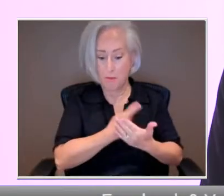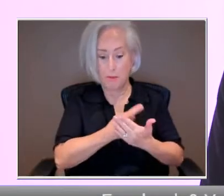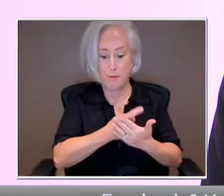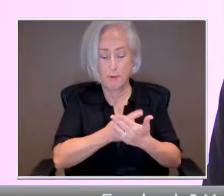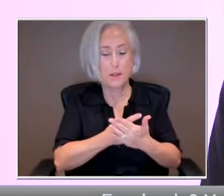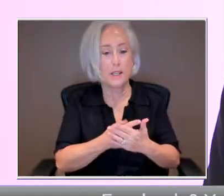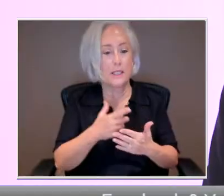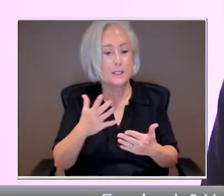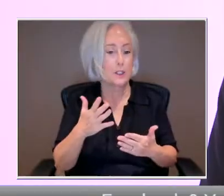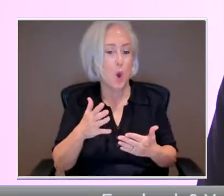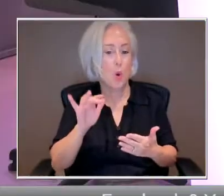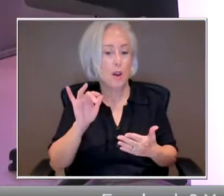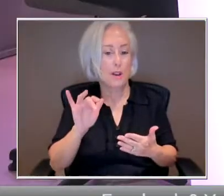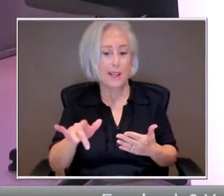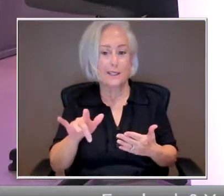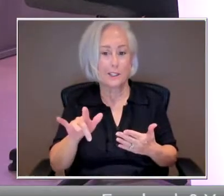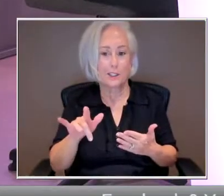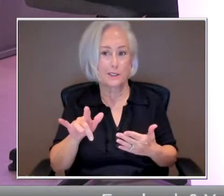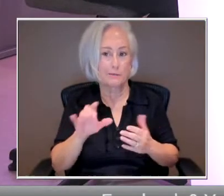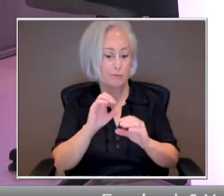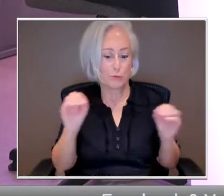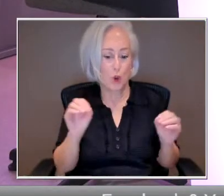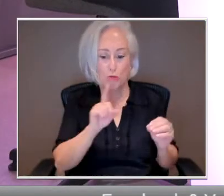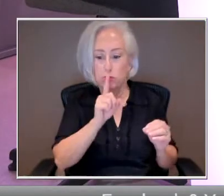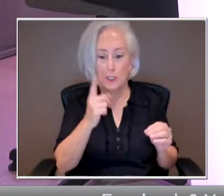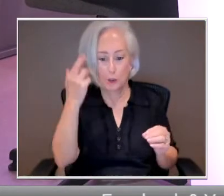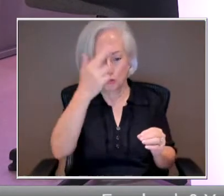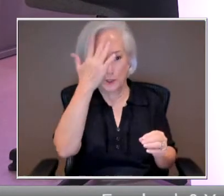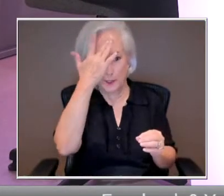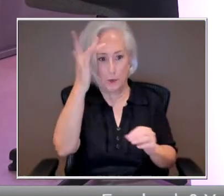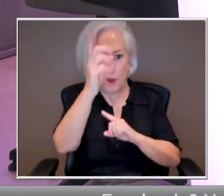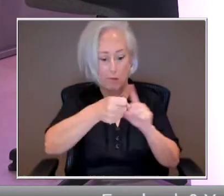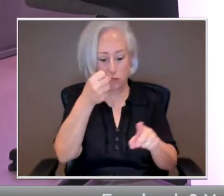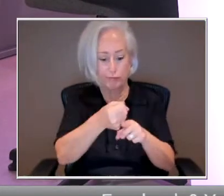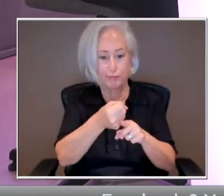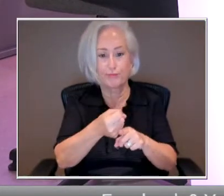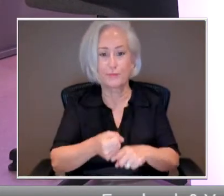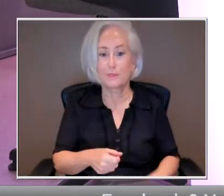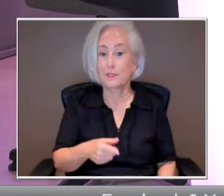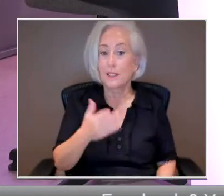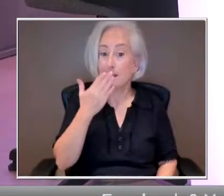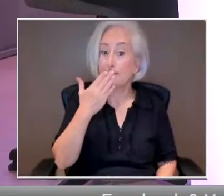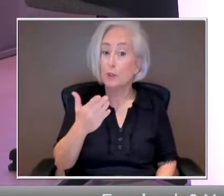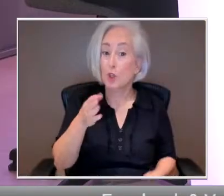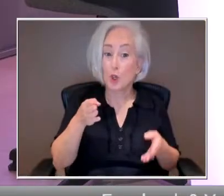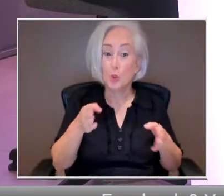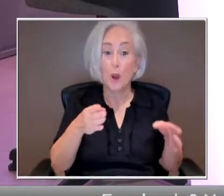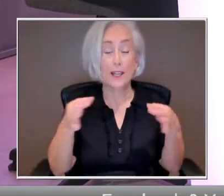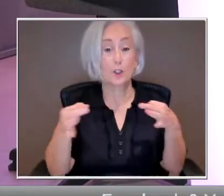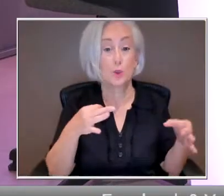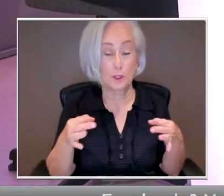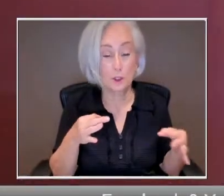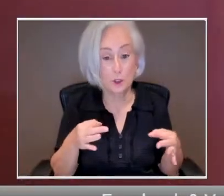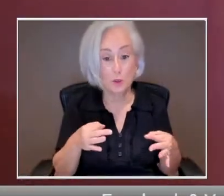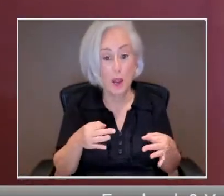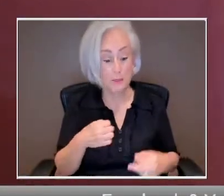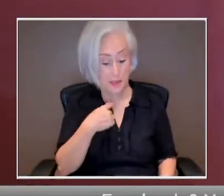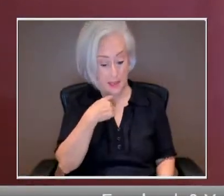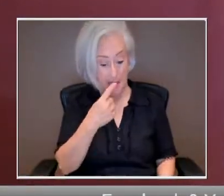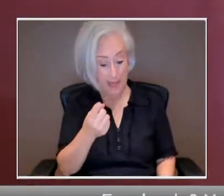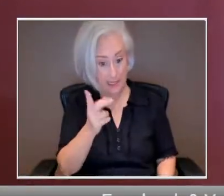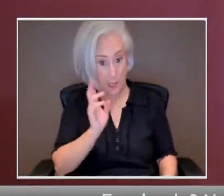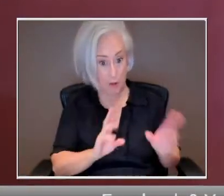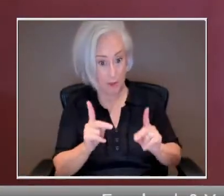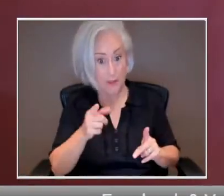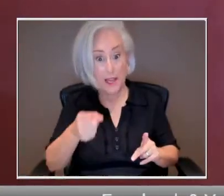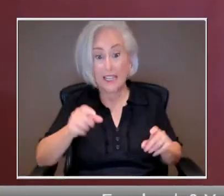a mind of its own. No rhyme or reason to that. Yes. We do have some That's questions. a great way to describe it, you know. So exactly, I tell my patients that if you exercise, you know, your